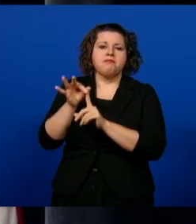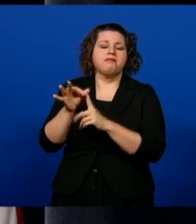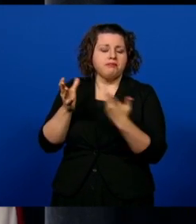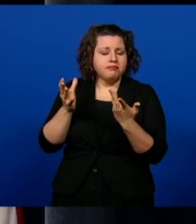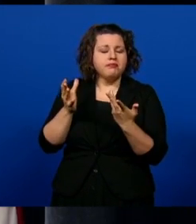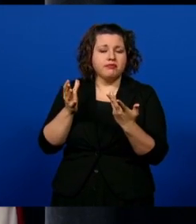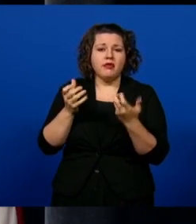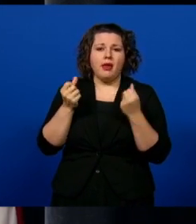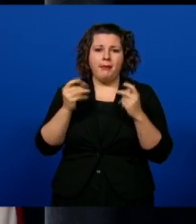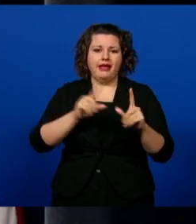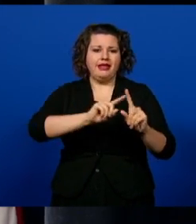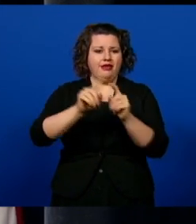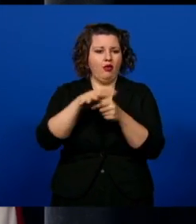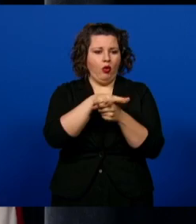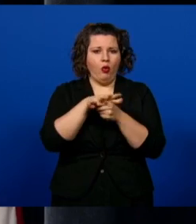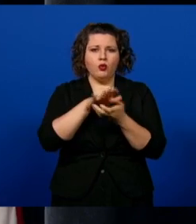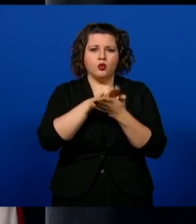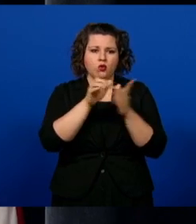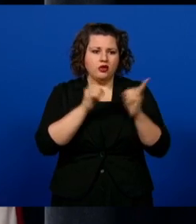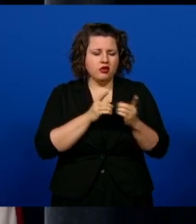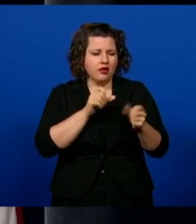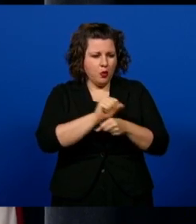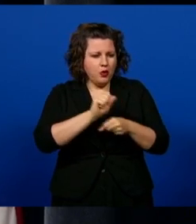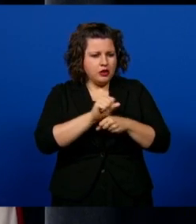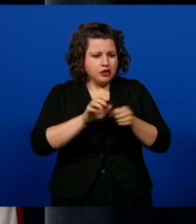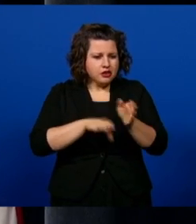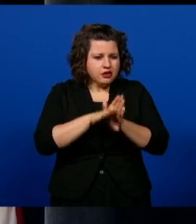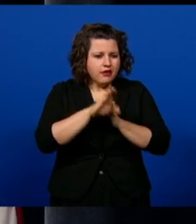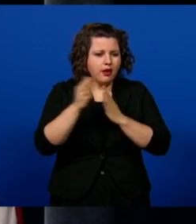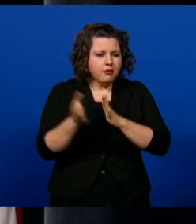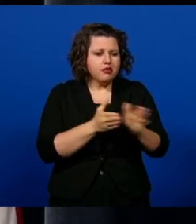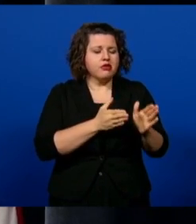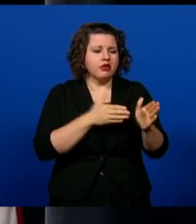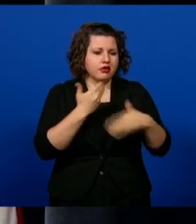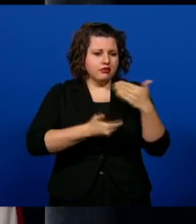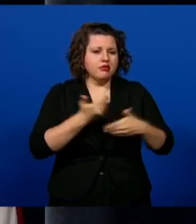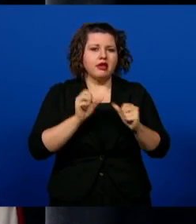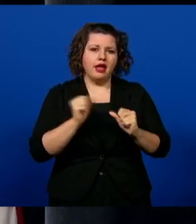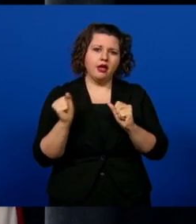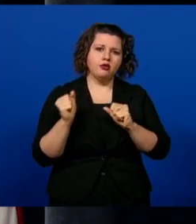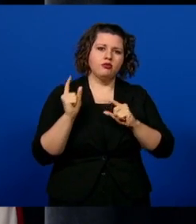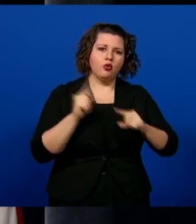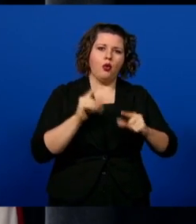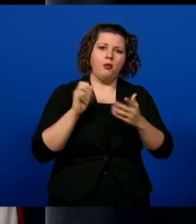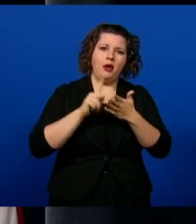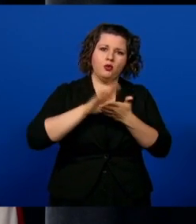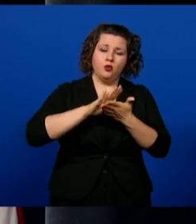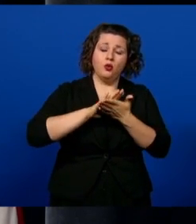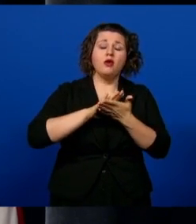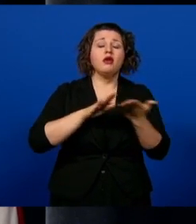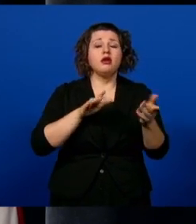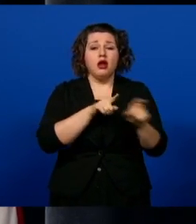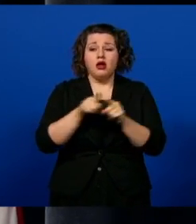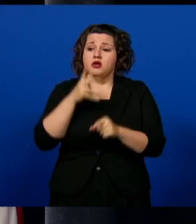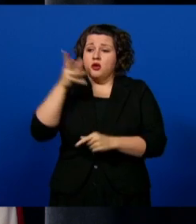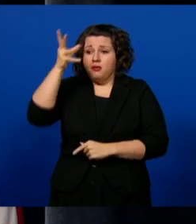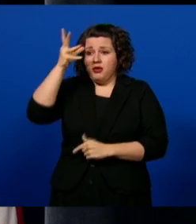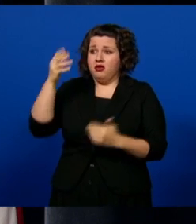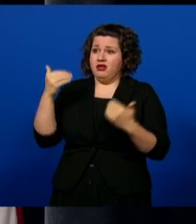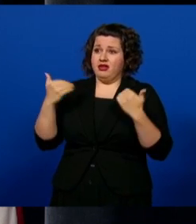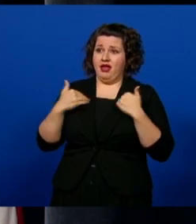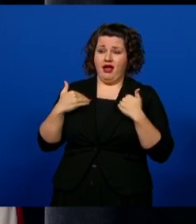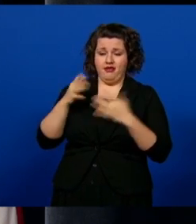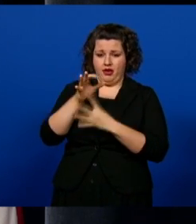working diligently to develop return-to-learn plans focused on in-person instruction while giving parents the option